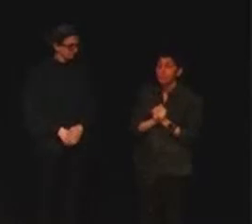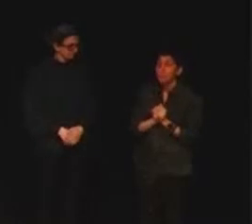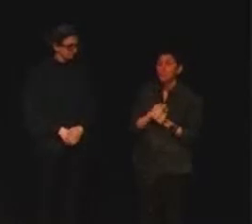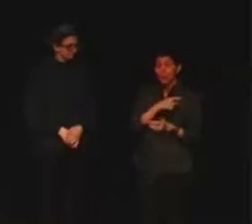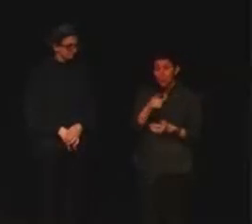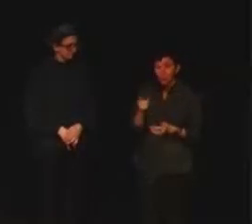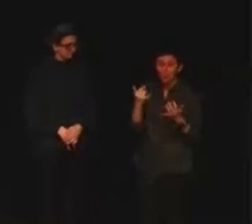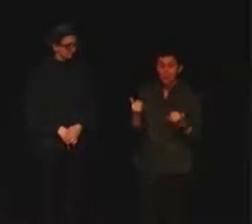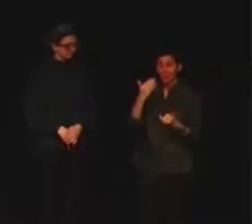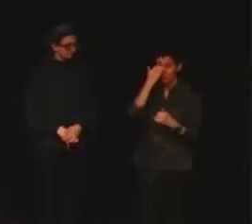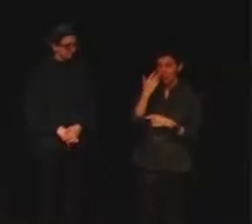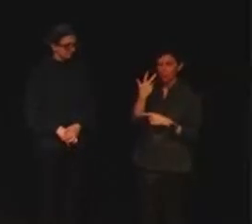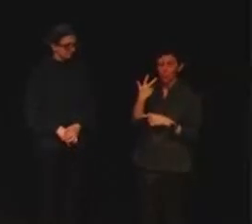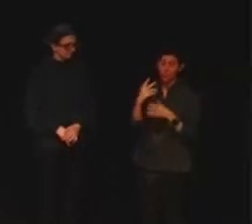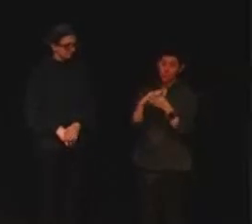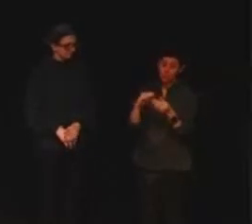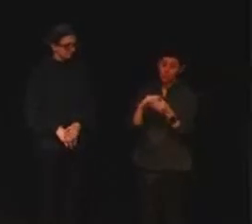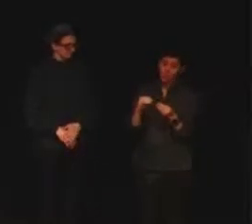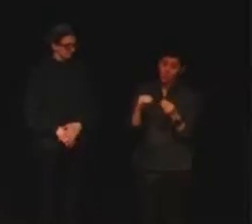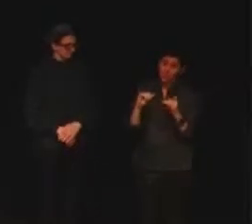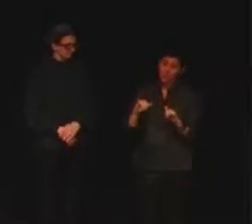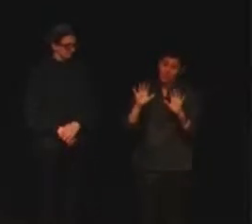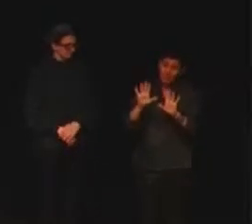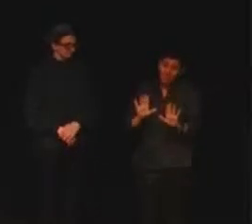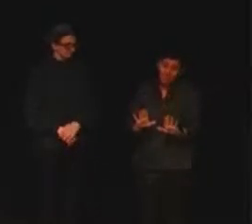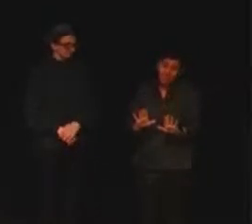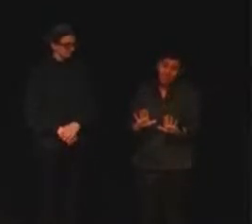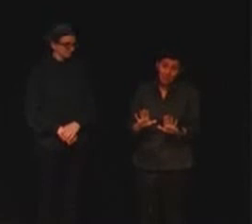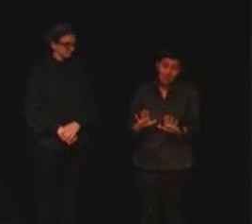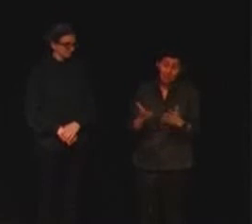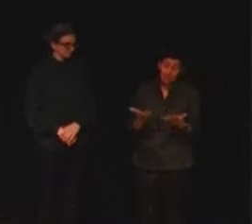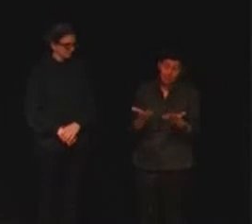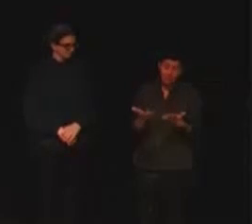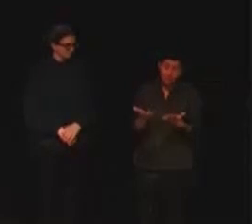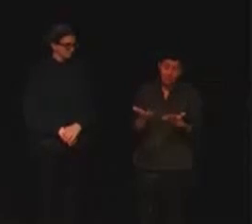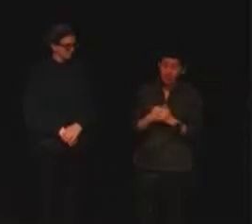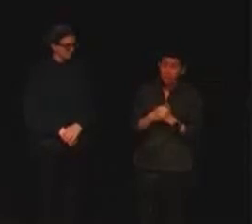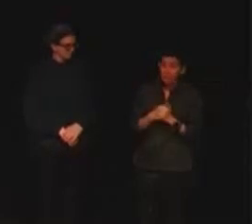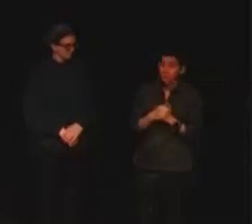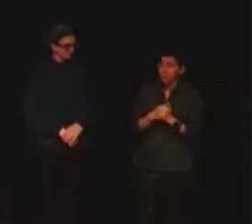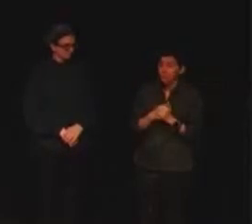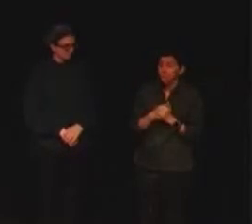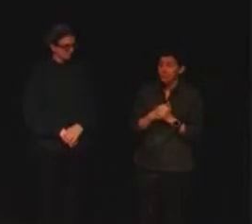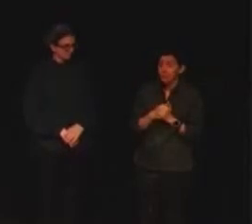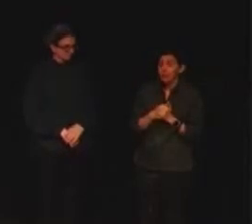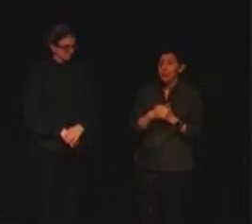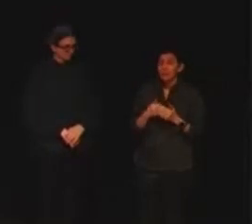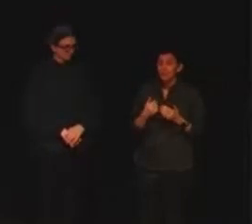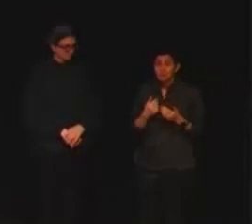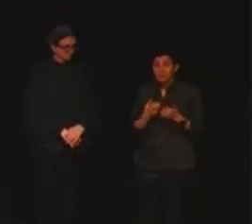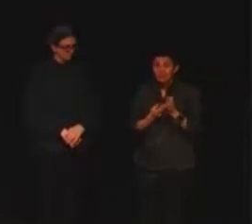You've heard these stories. That's a victory in itself. You know, to be vulnerable, I